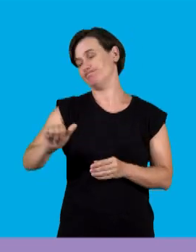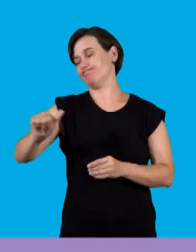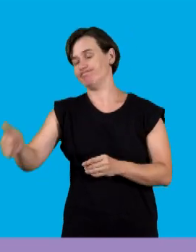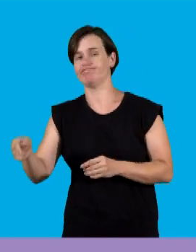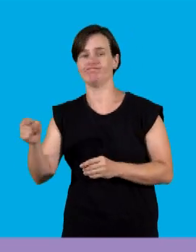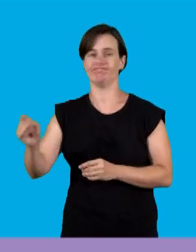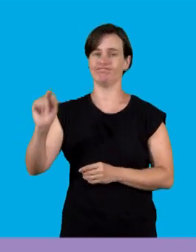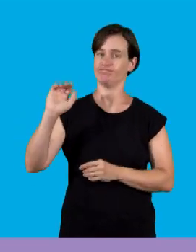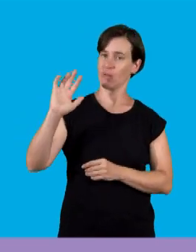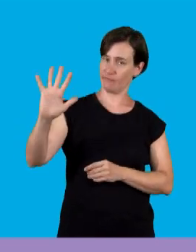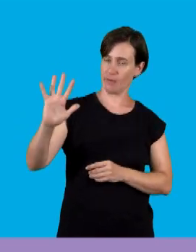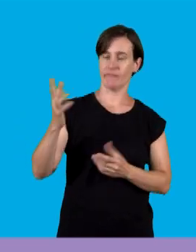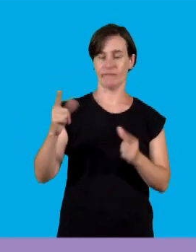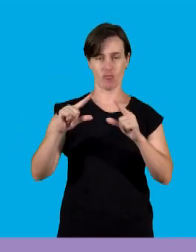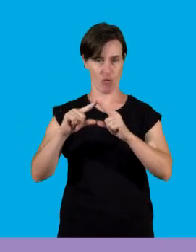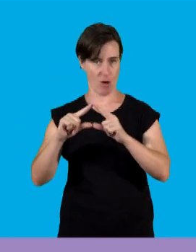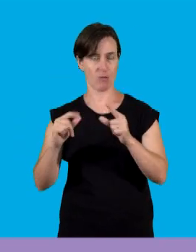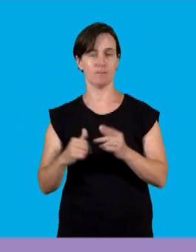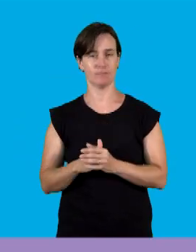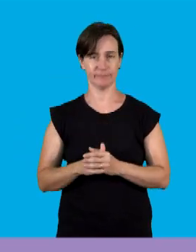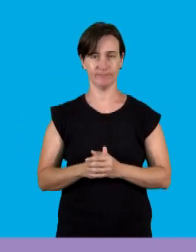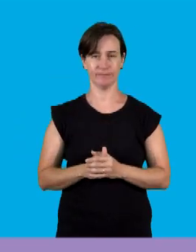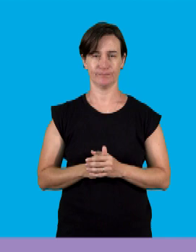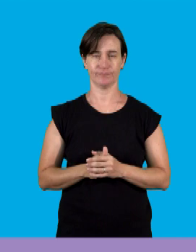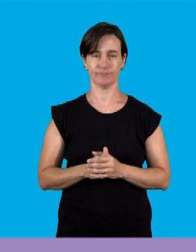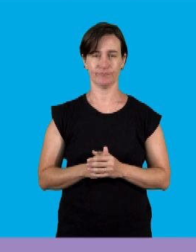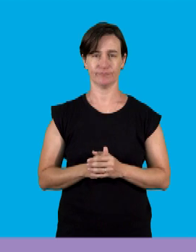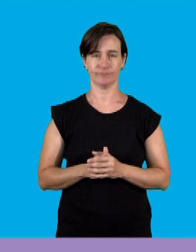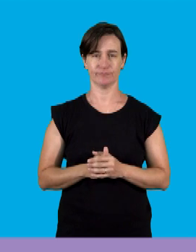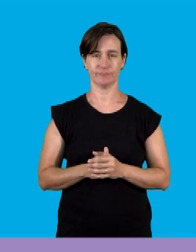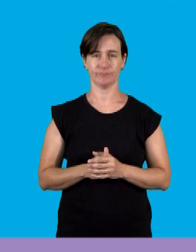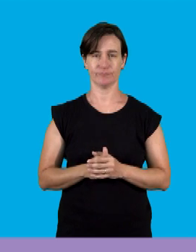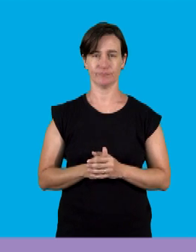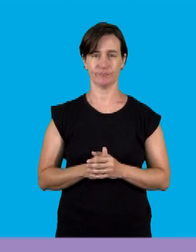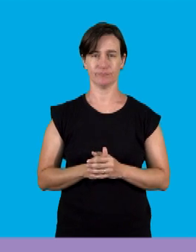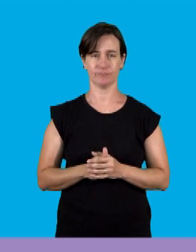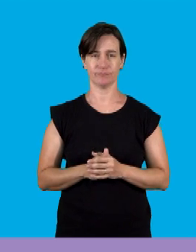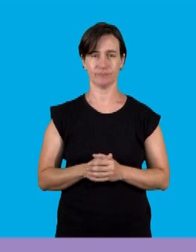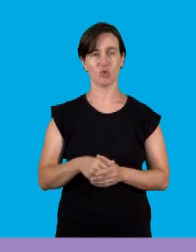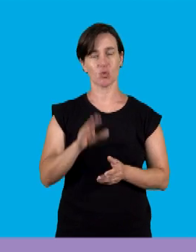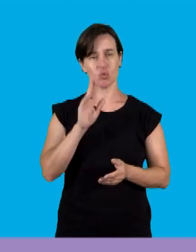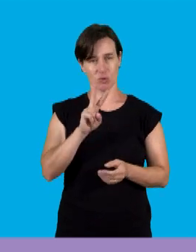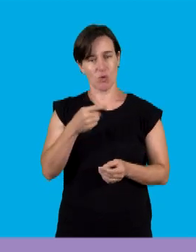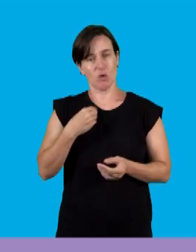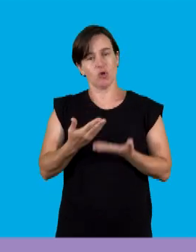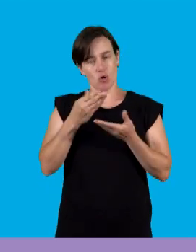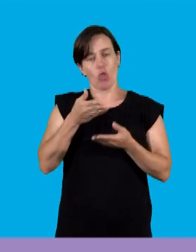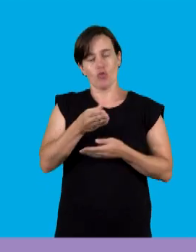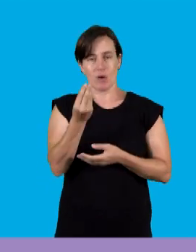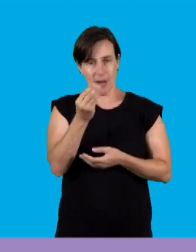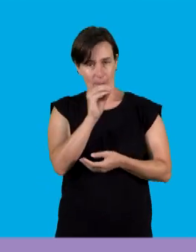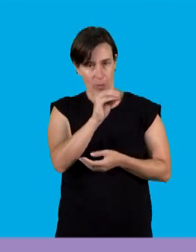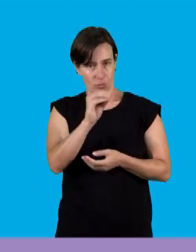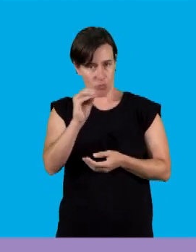has 3 triangles, and the third diagram has 5 triangles, as represented there with